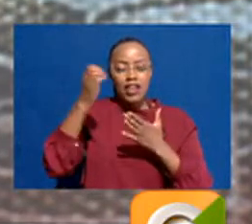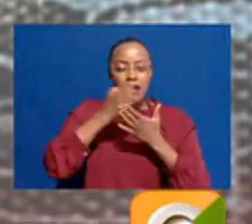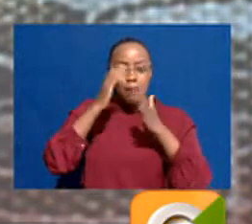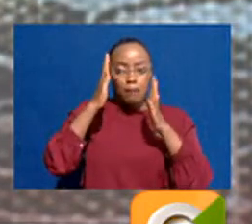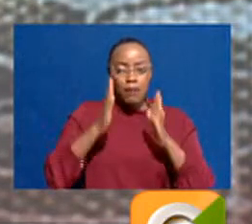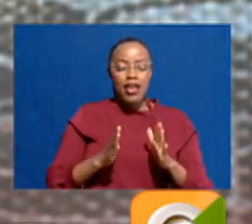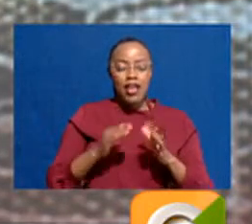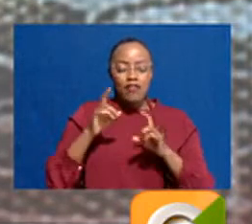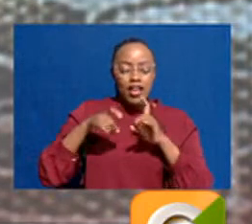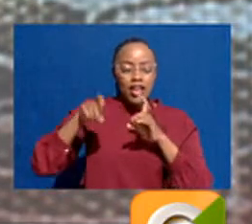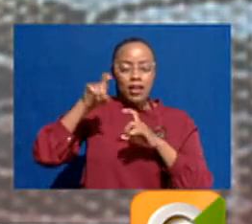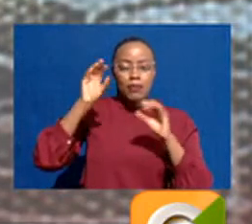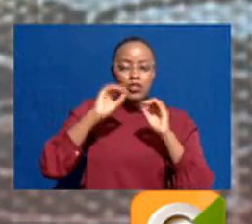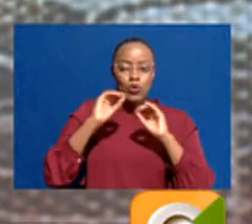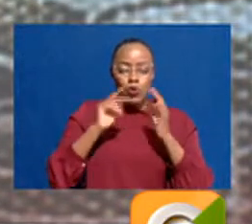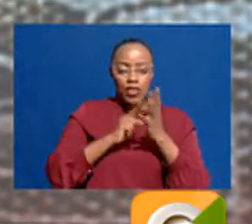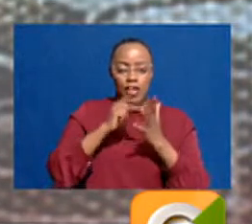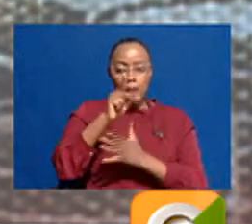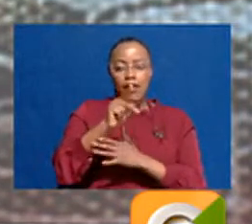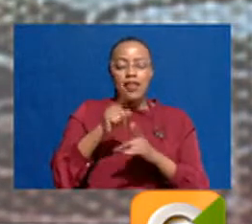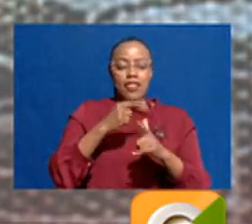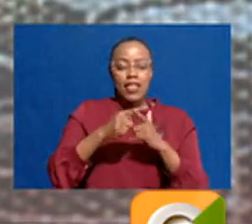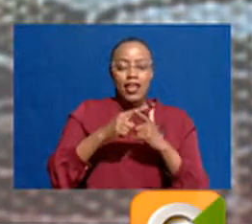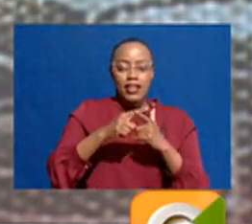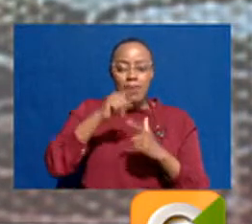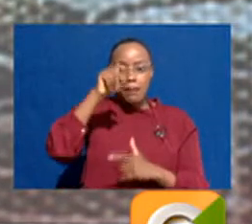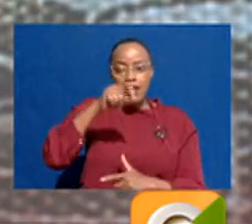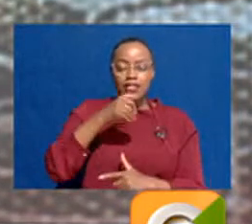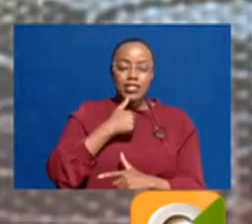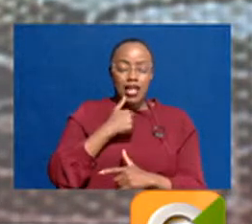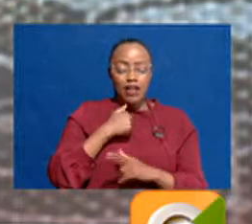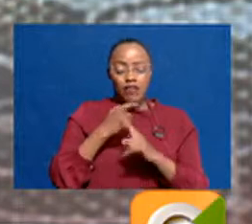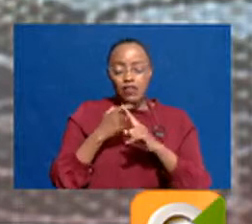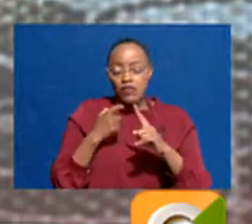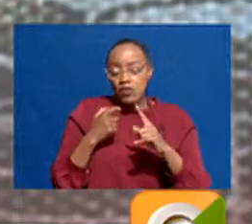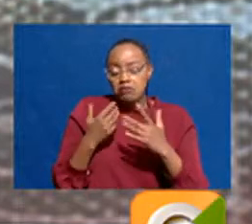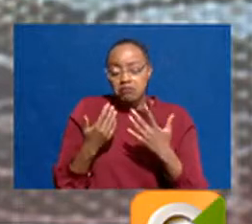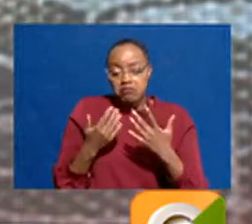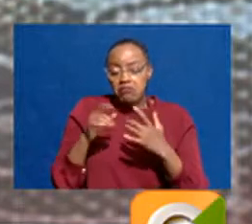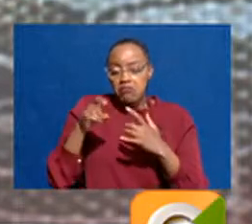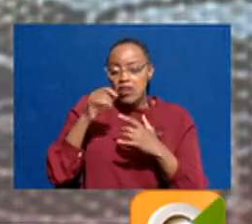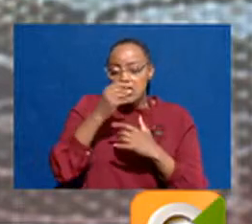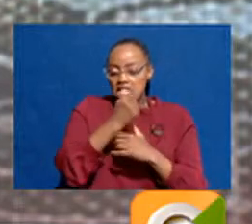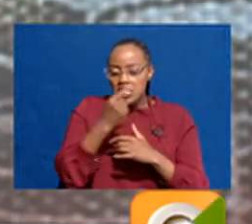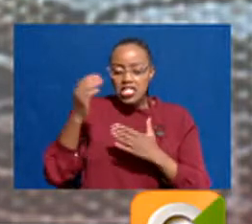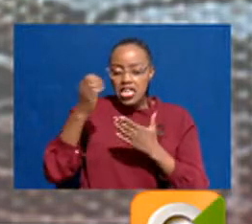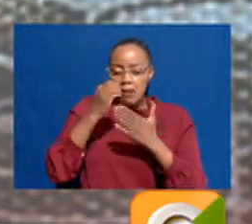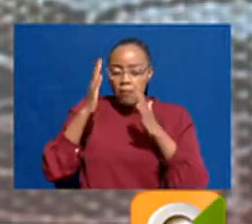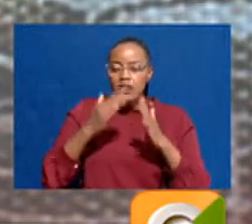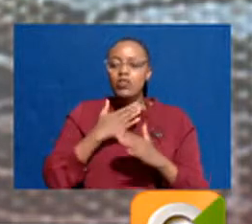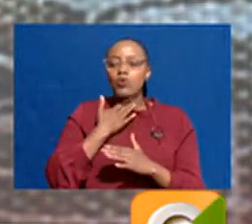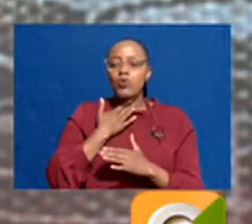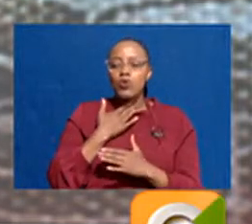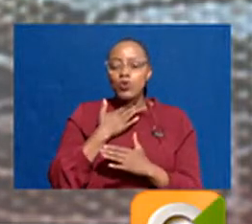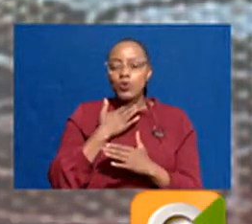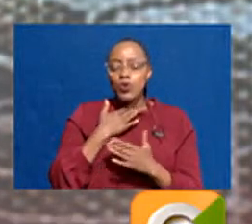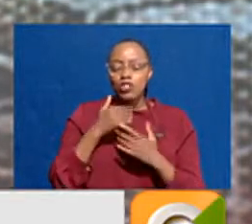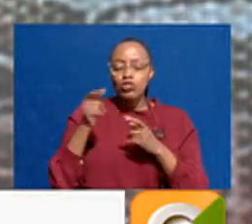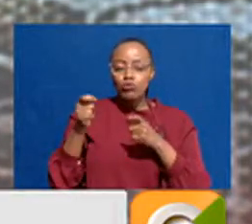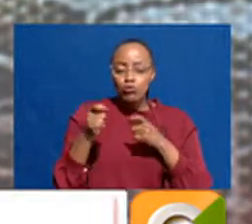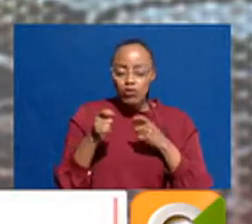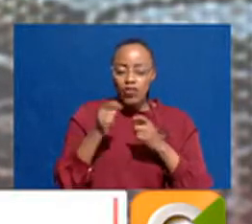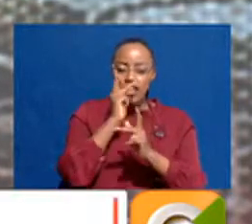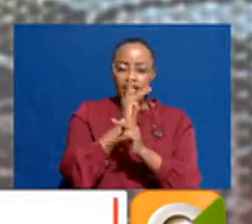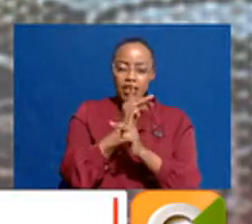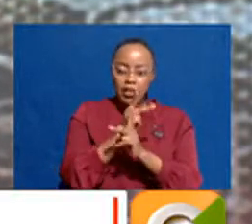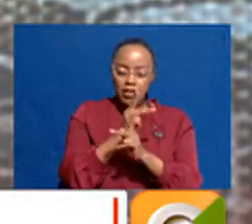does not increase pay, it must be for a good reason. Right. Because every employer would desire to be able to attract and